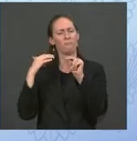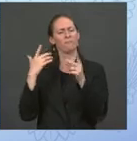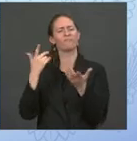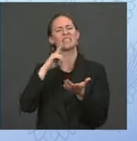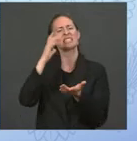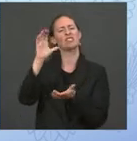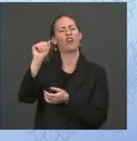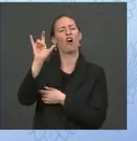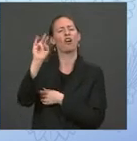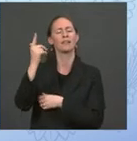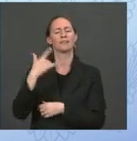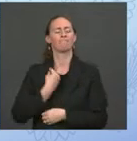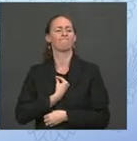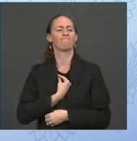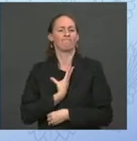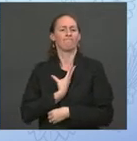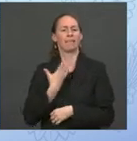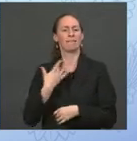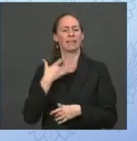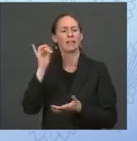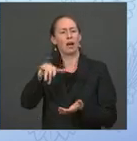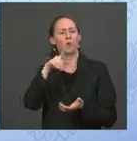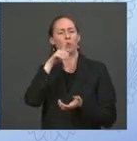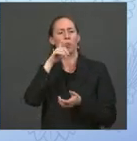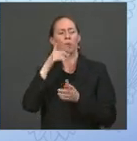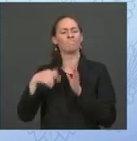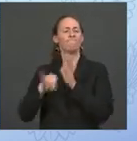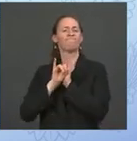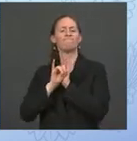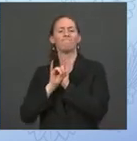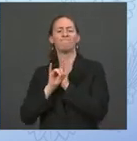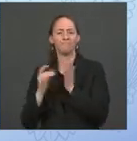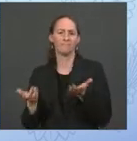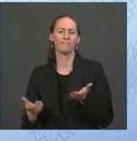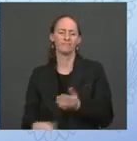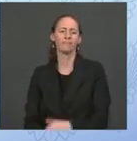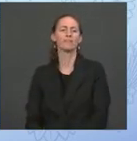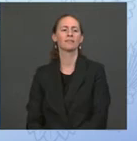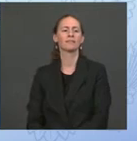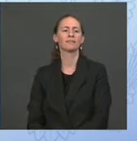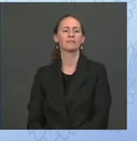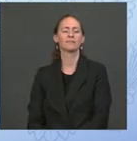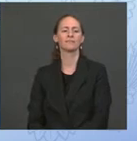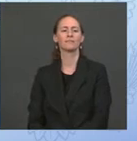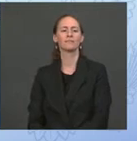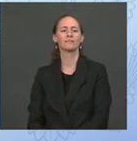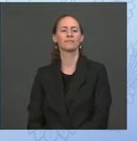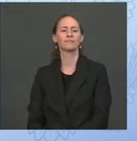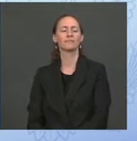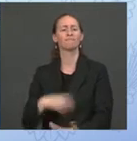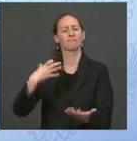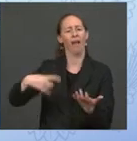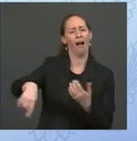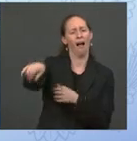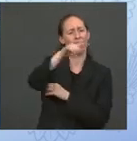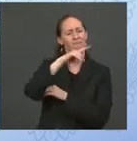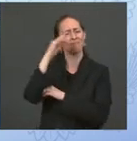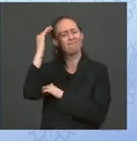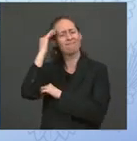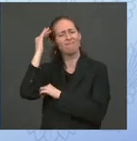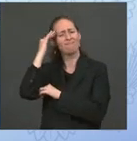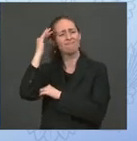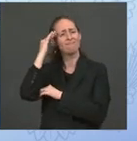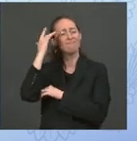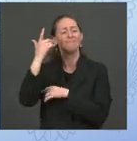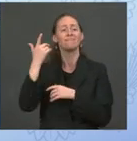It's part of who we are. And what I want to say to you is this: never,